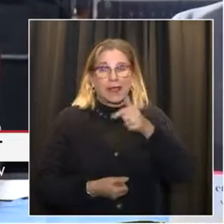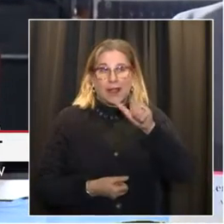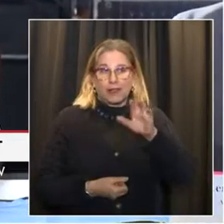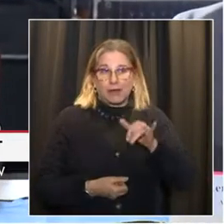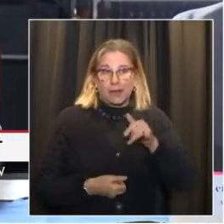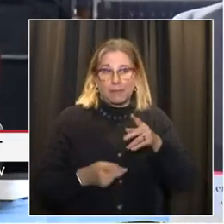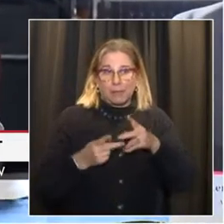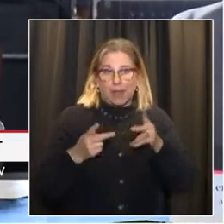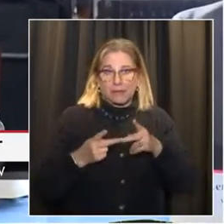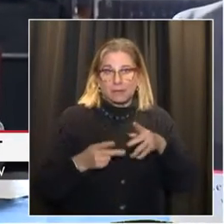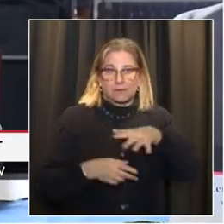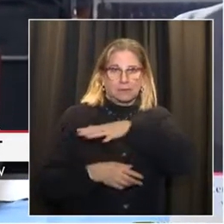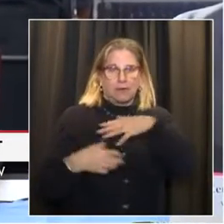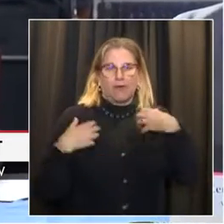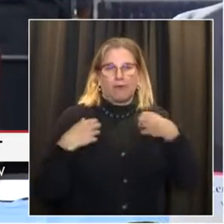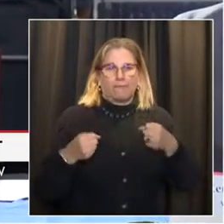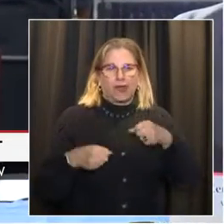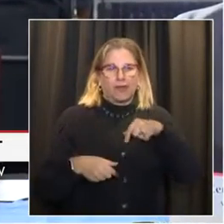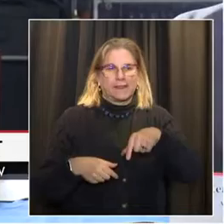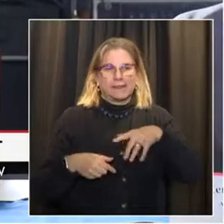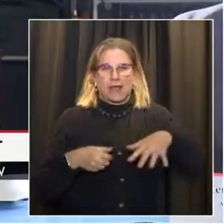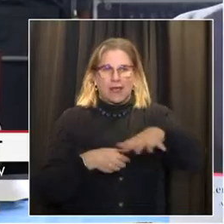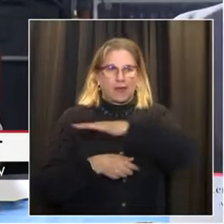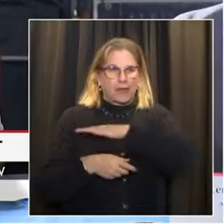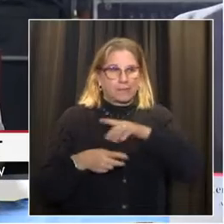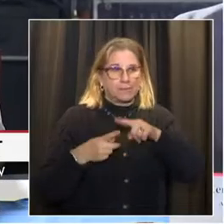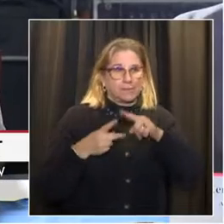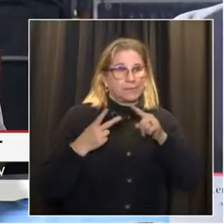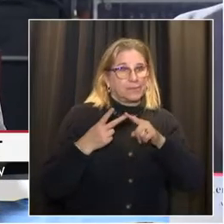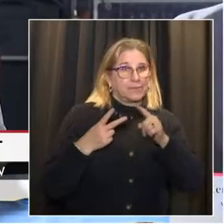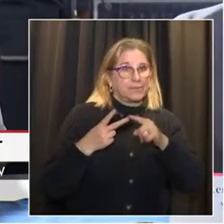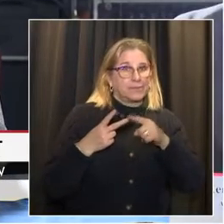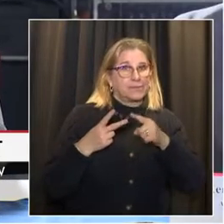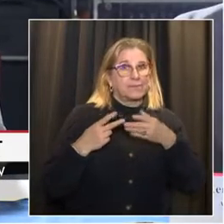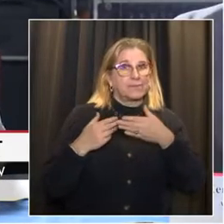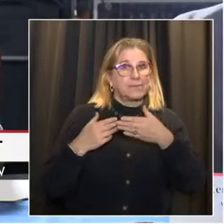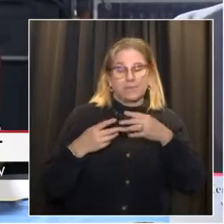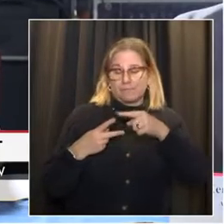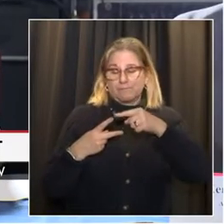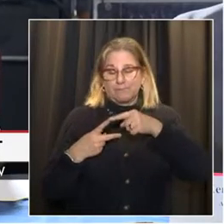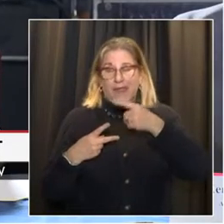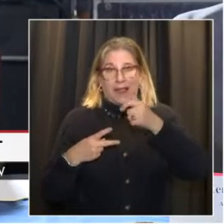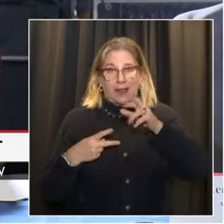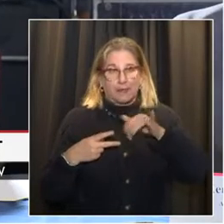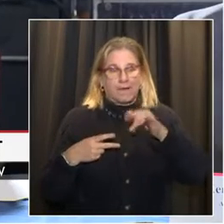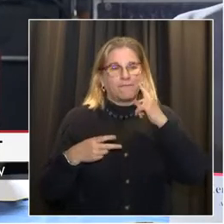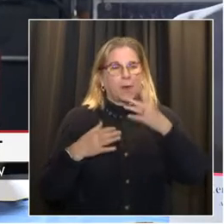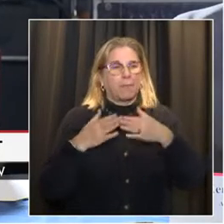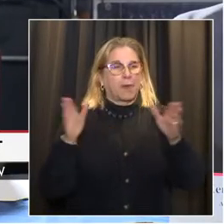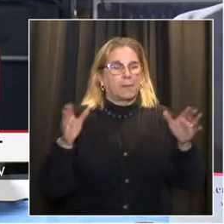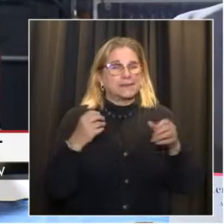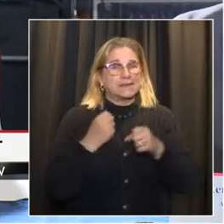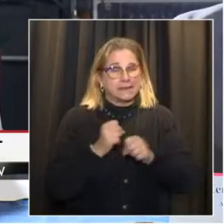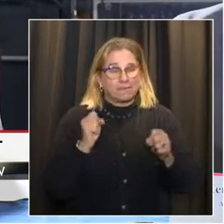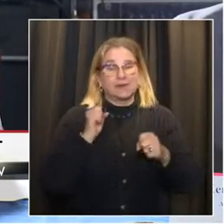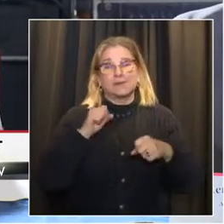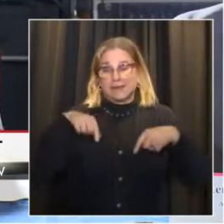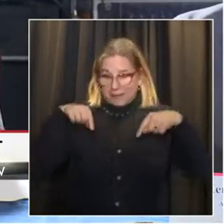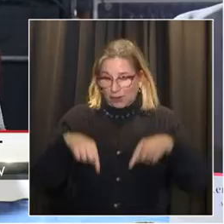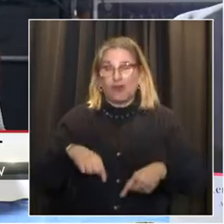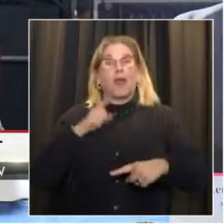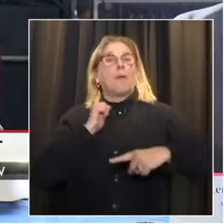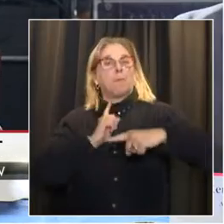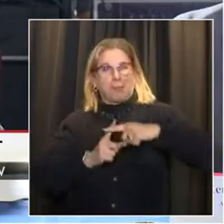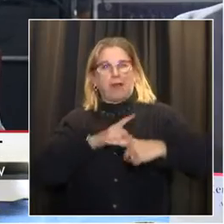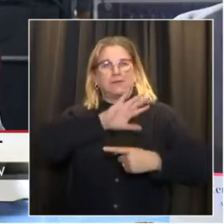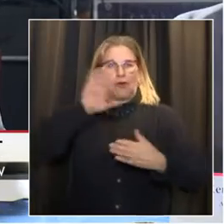and recognize its intersection with public safety, both for this area and across our city. So thank you all. A couple